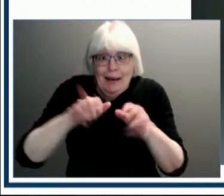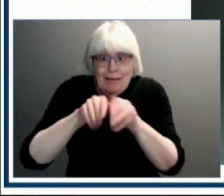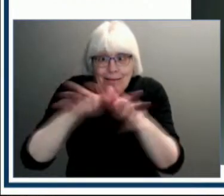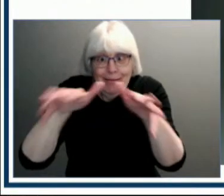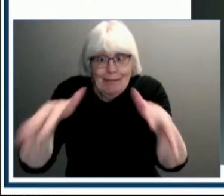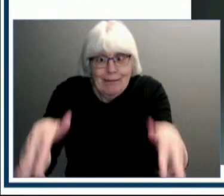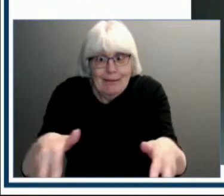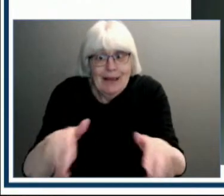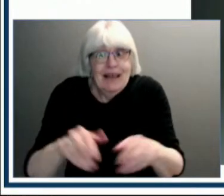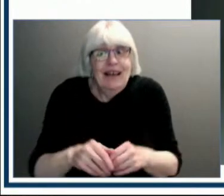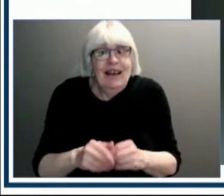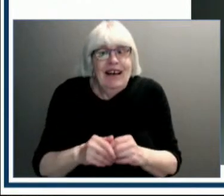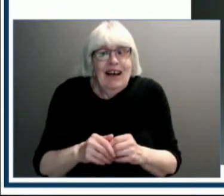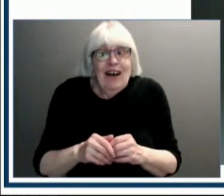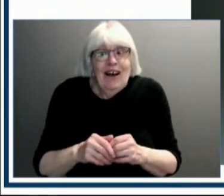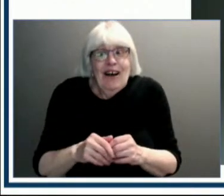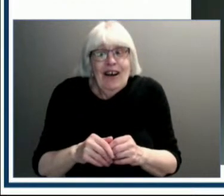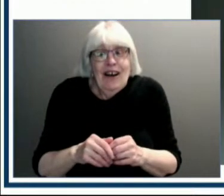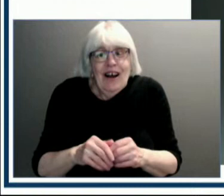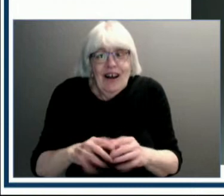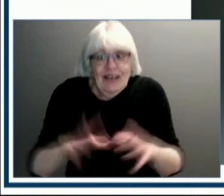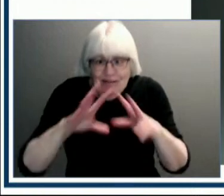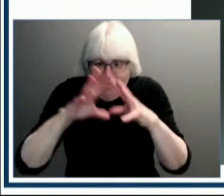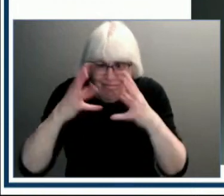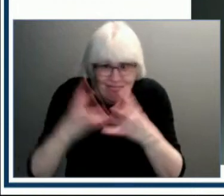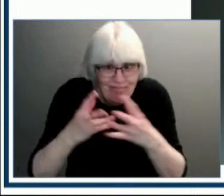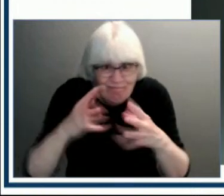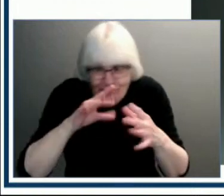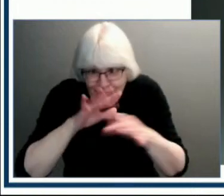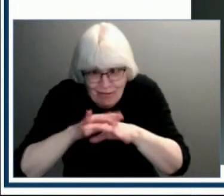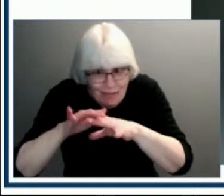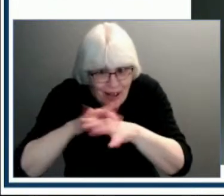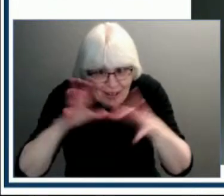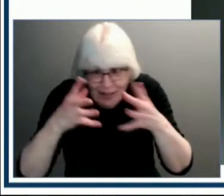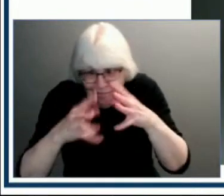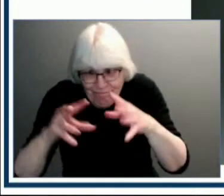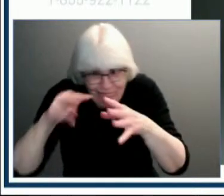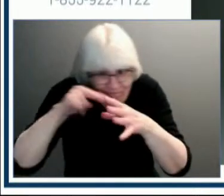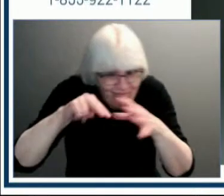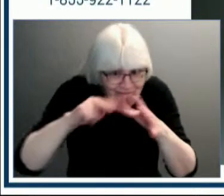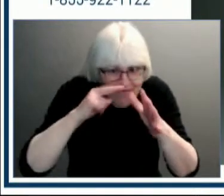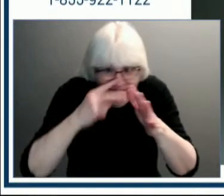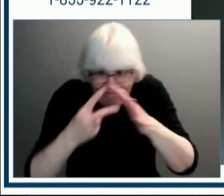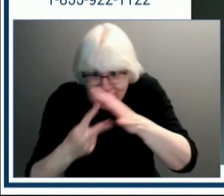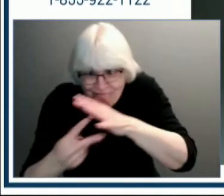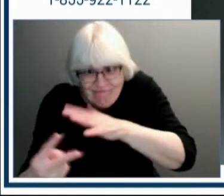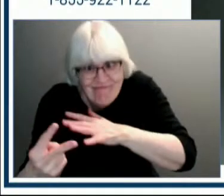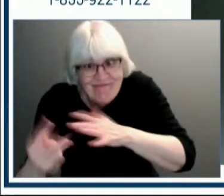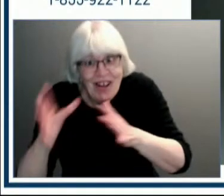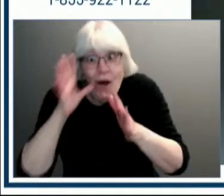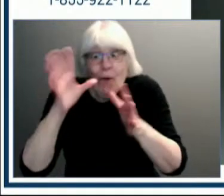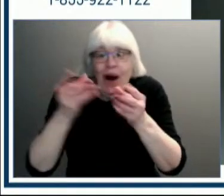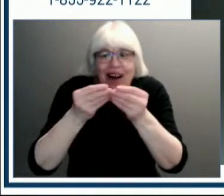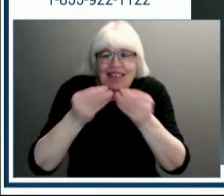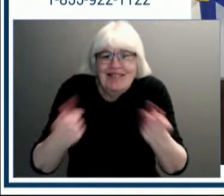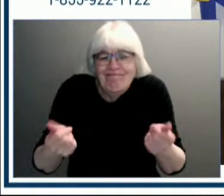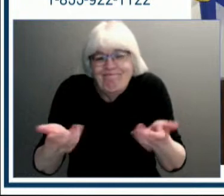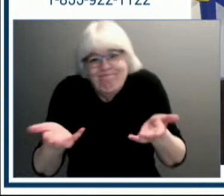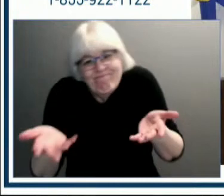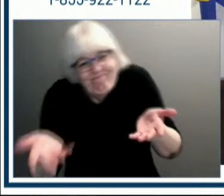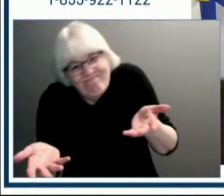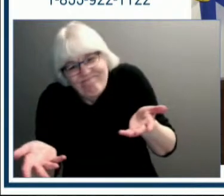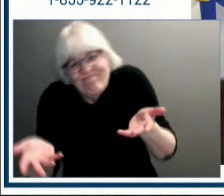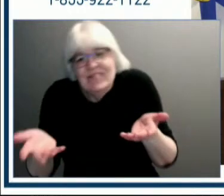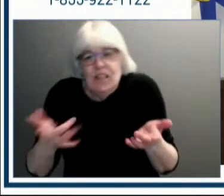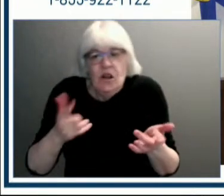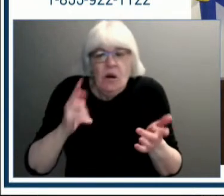that, as we move through the next couple of months and then into spring, that is the way out of the pandemic. Go ahead,